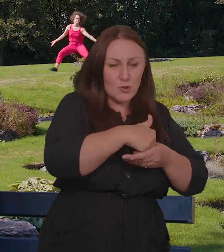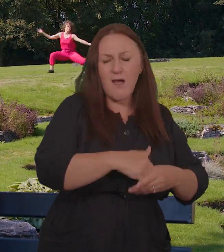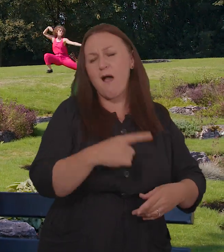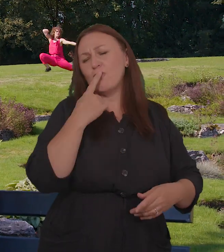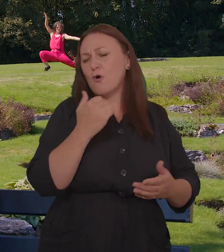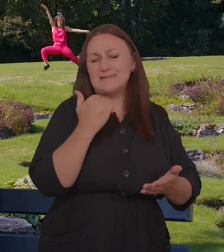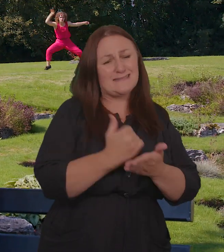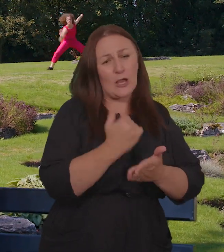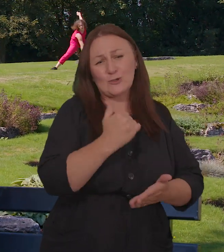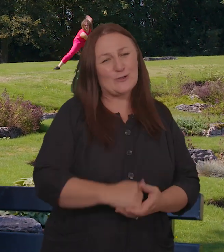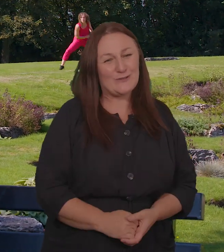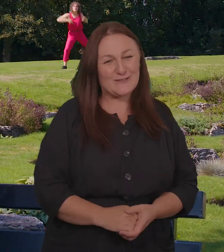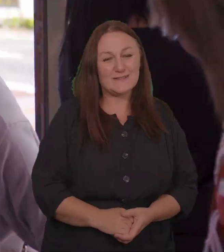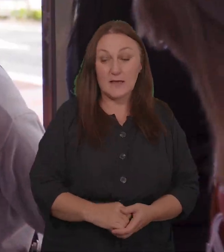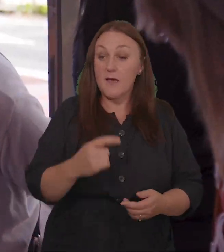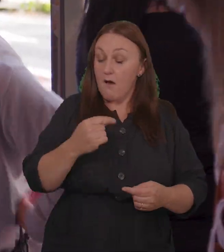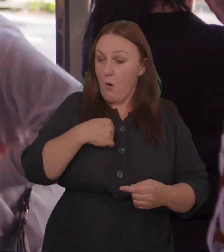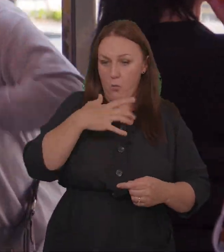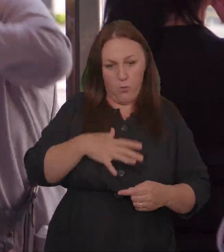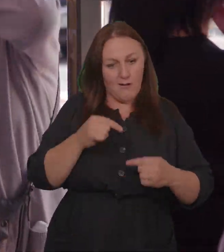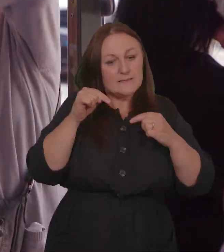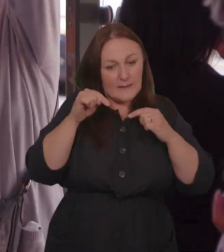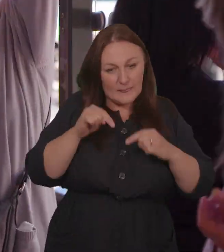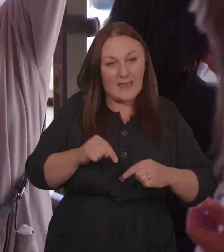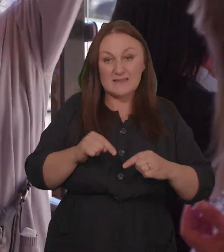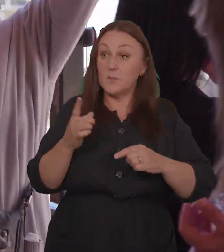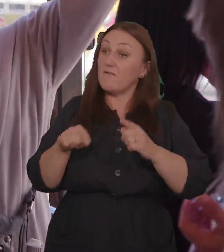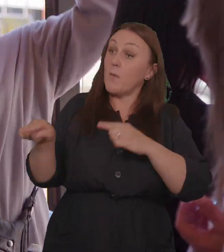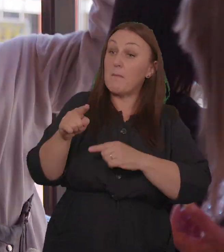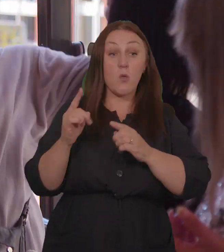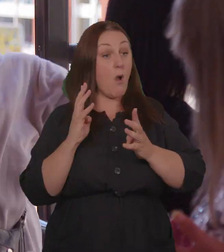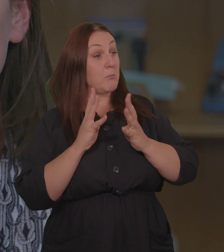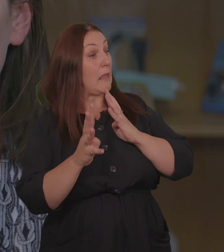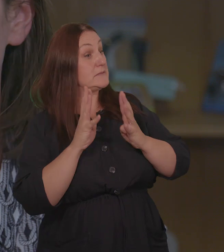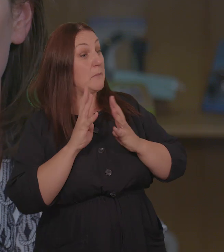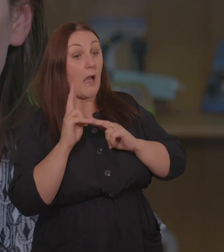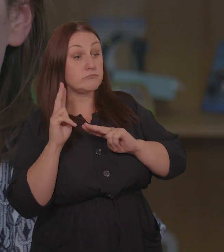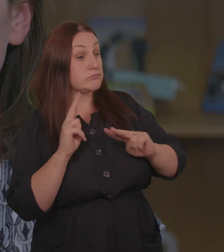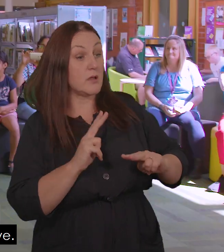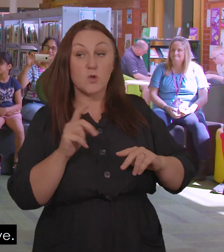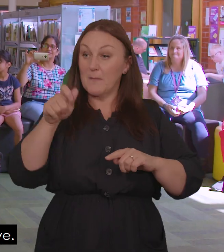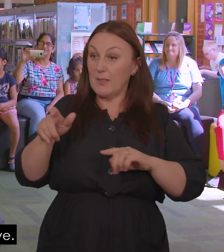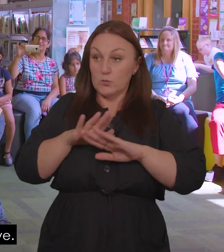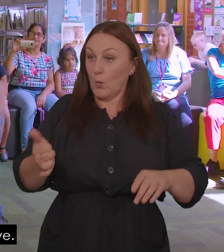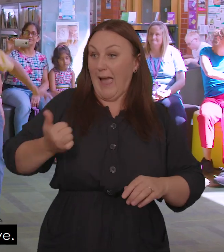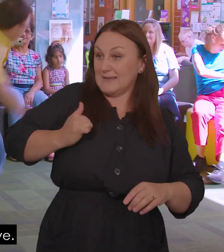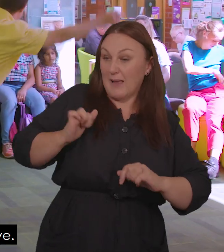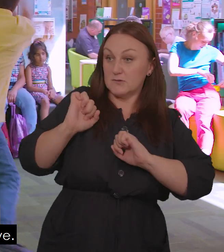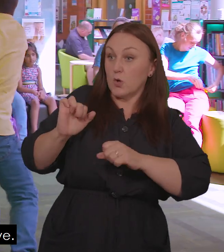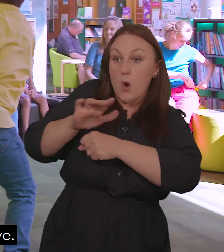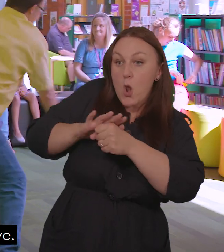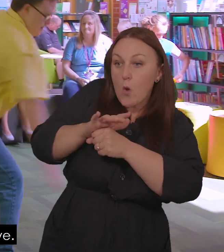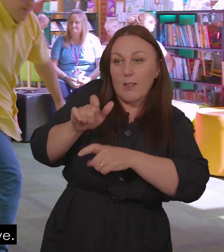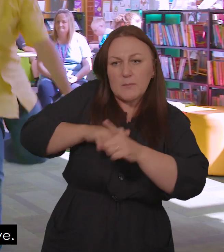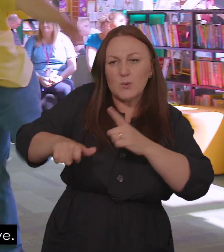good. I wanted this piece to be for passers-by, so people who would not expect to see it. The local community